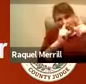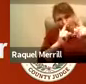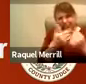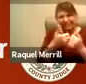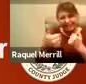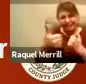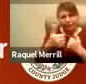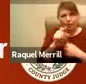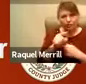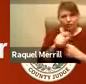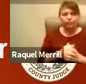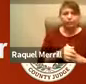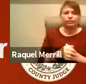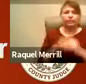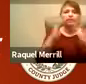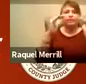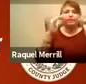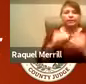On the next slide,